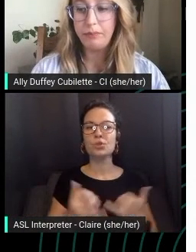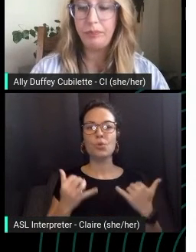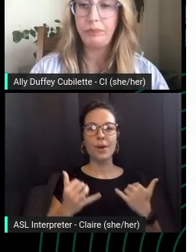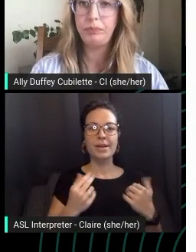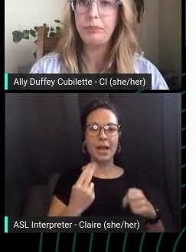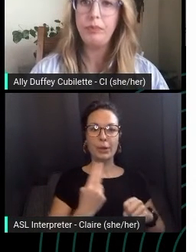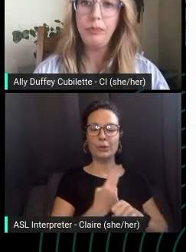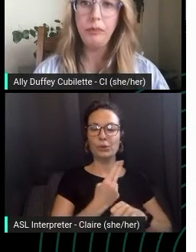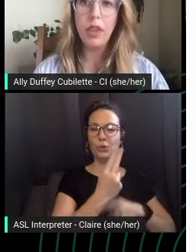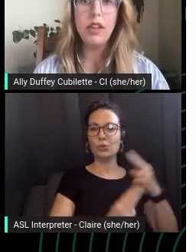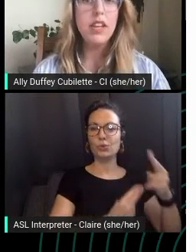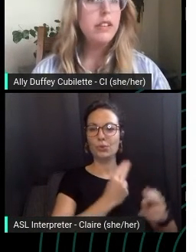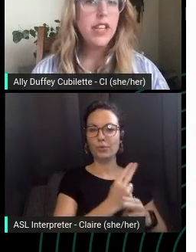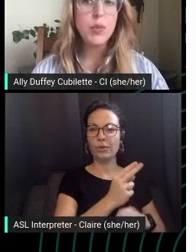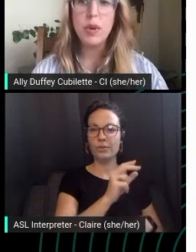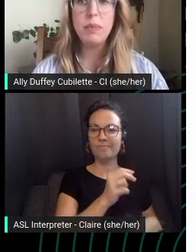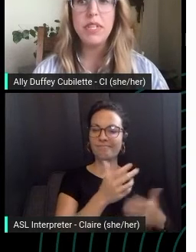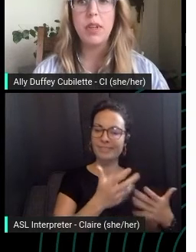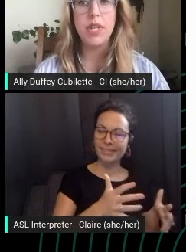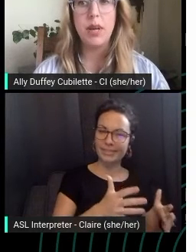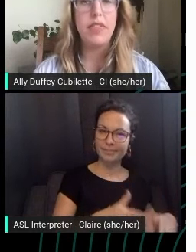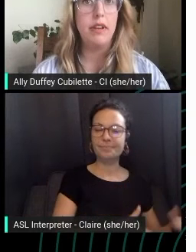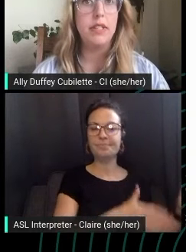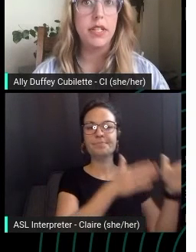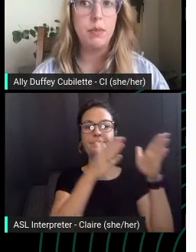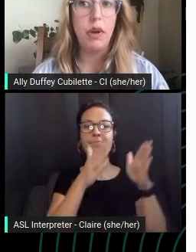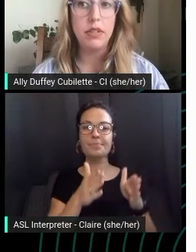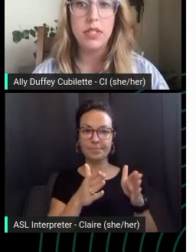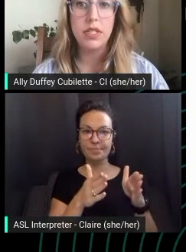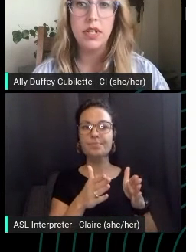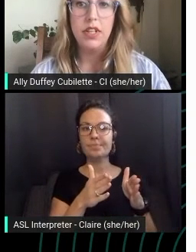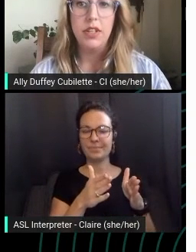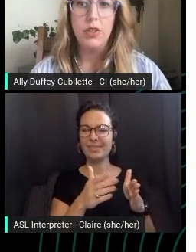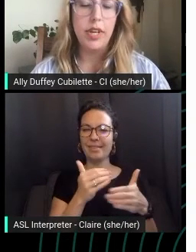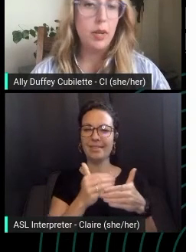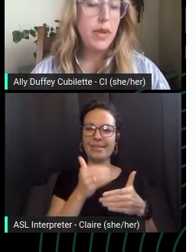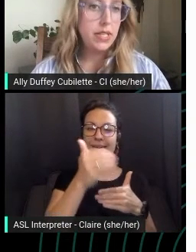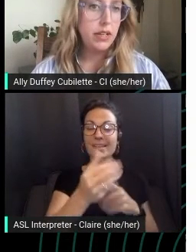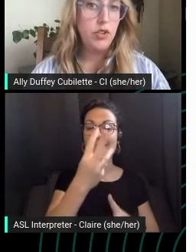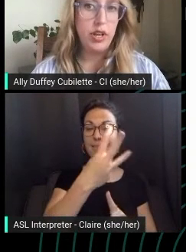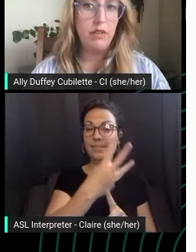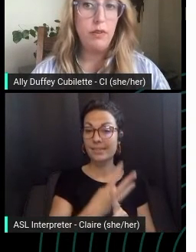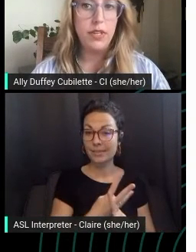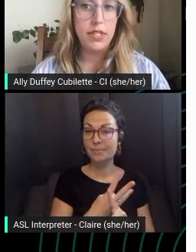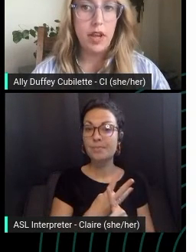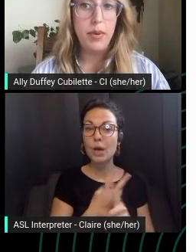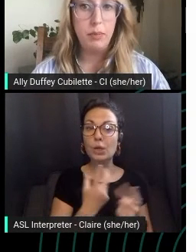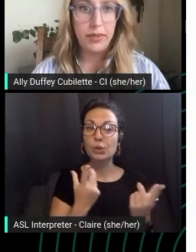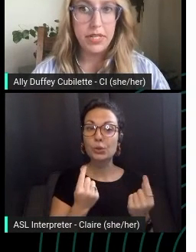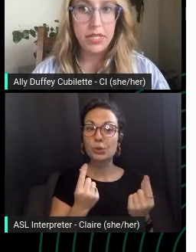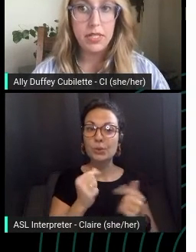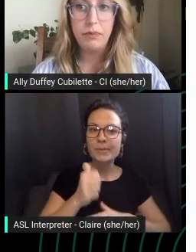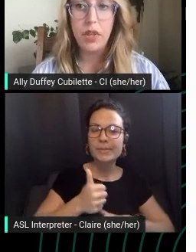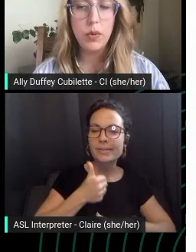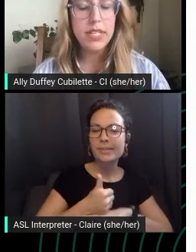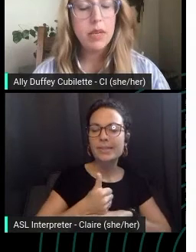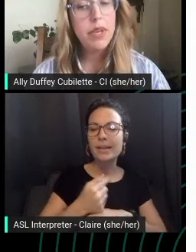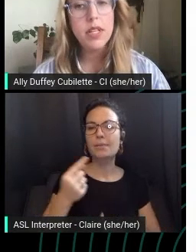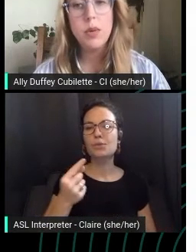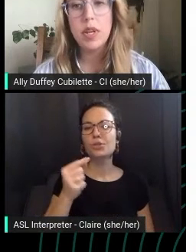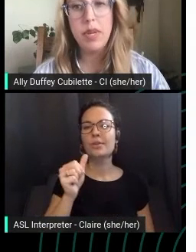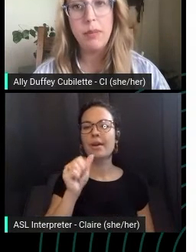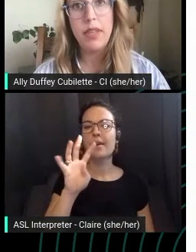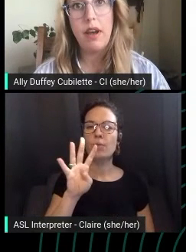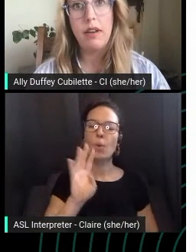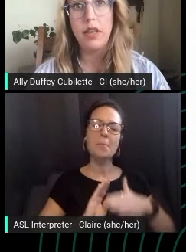analytics. Phase 1 would be sometime in the next 6 months. You'll get a basic GA4 setup in place. And when I say